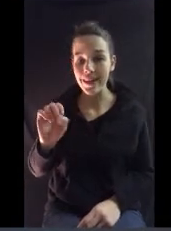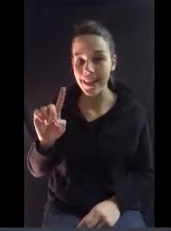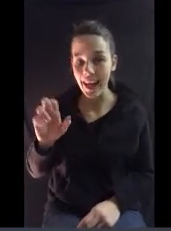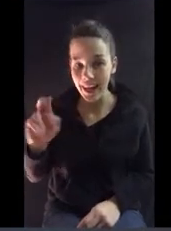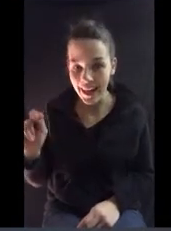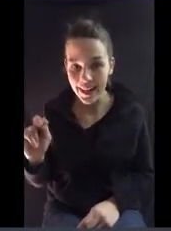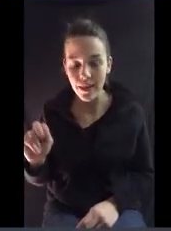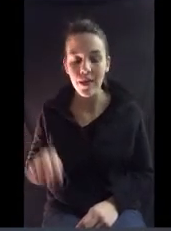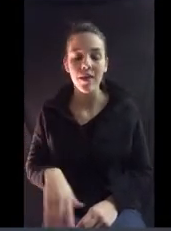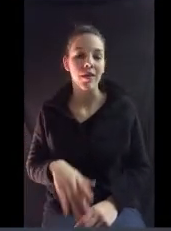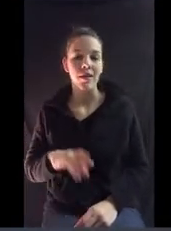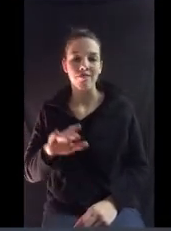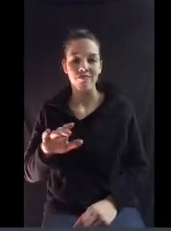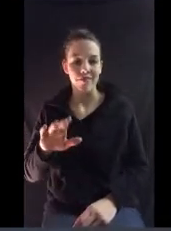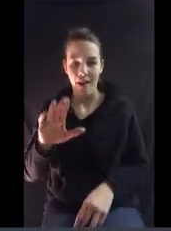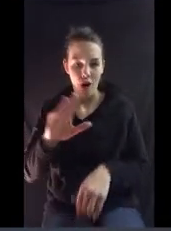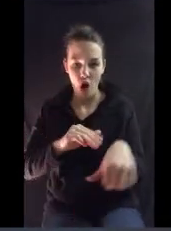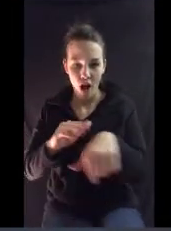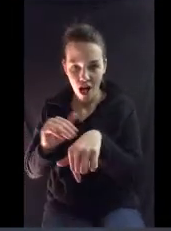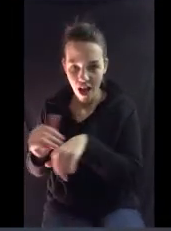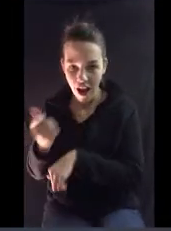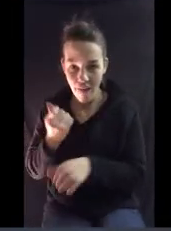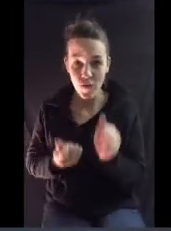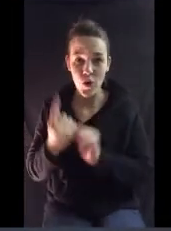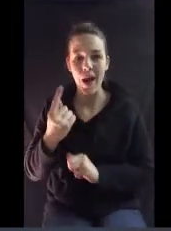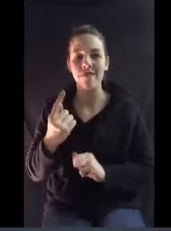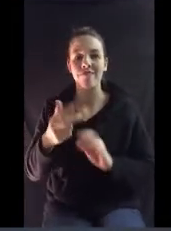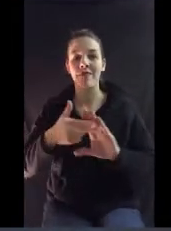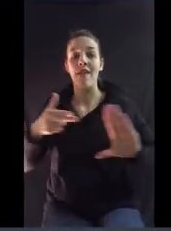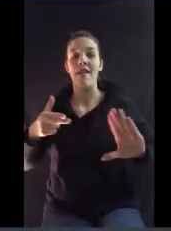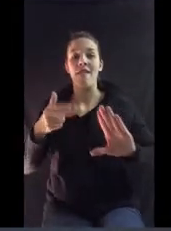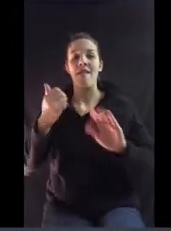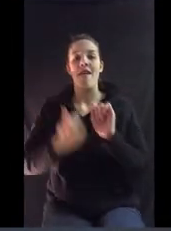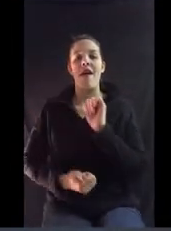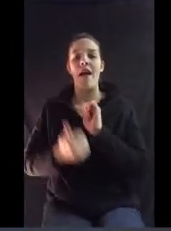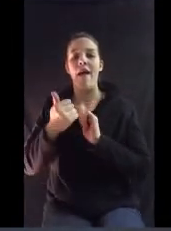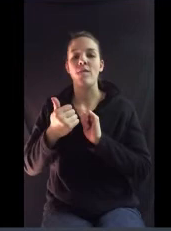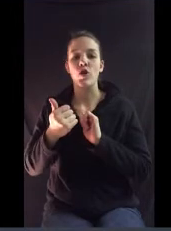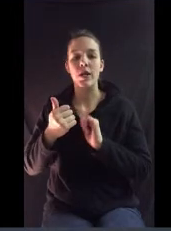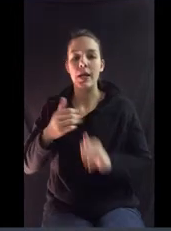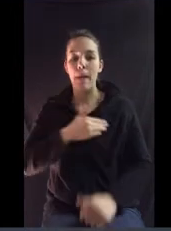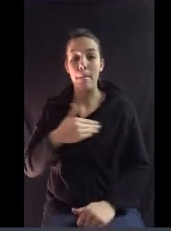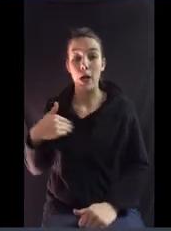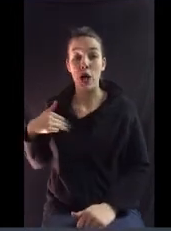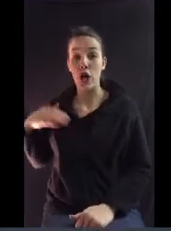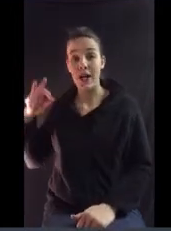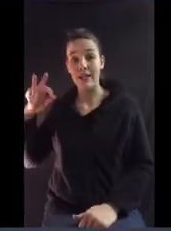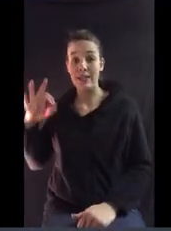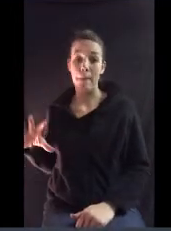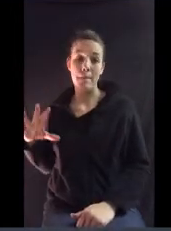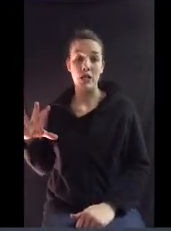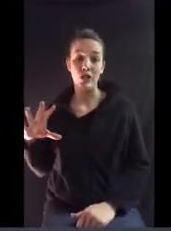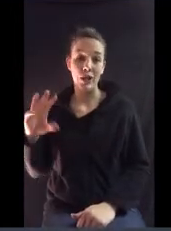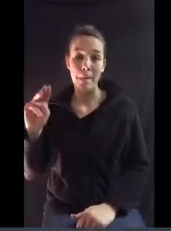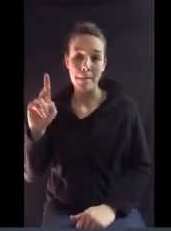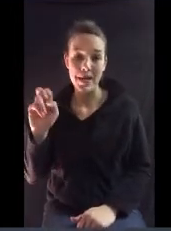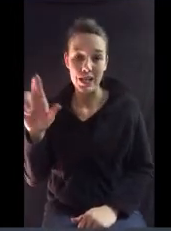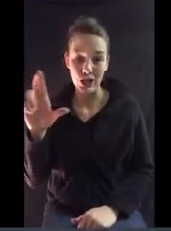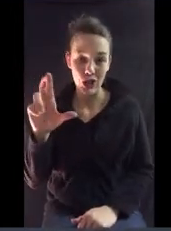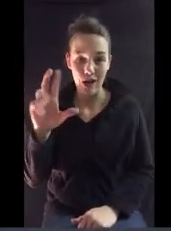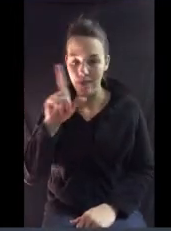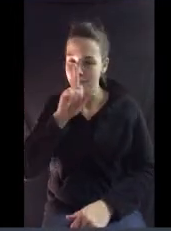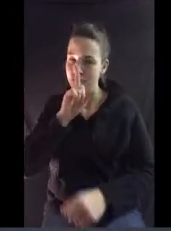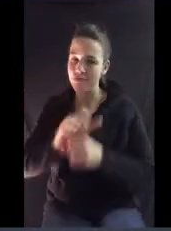people who are ordained, but God calls each and every person. Our tagline is, every member is a